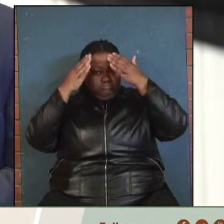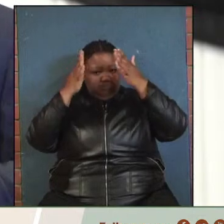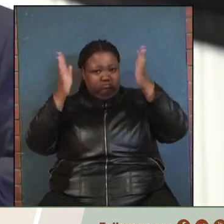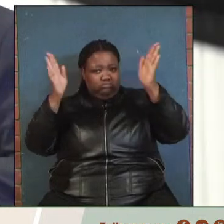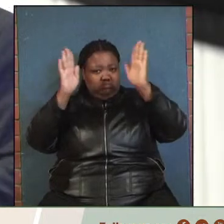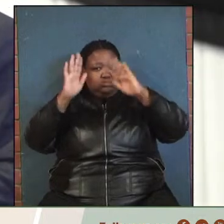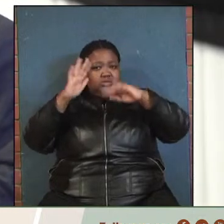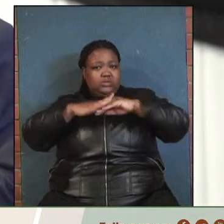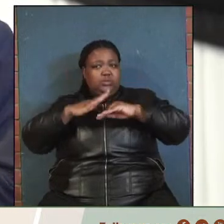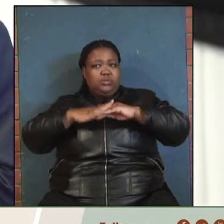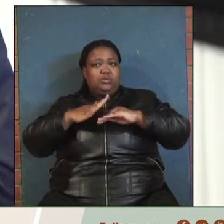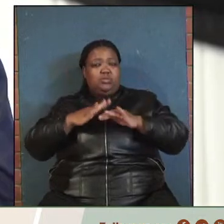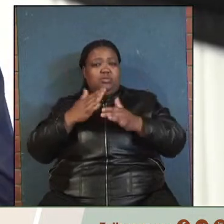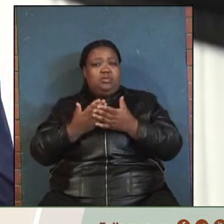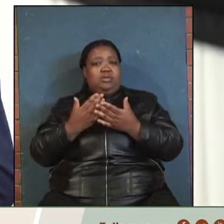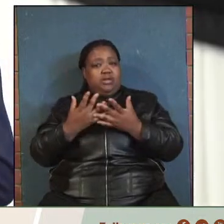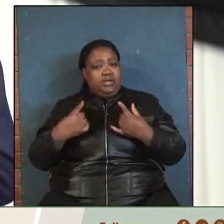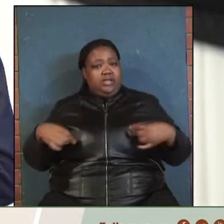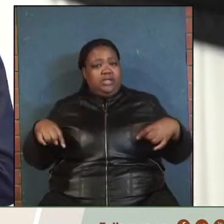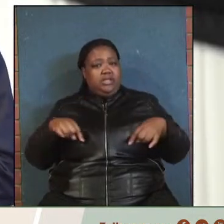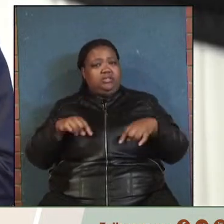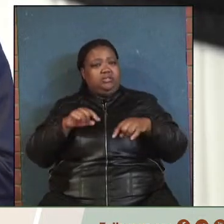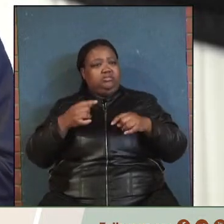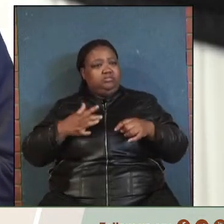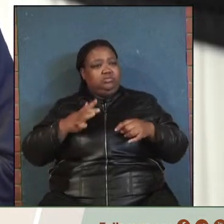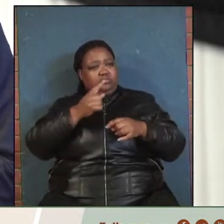We wanted you to be independent.